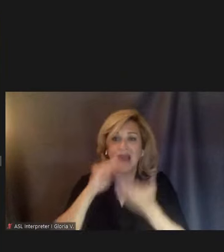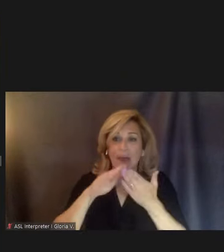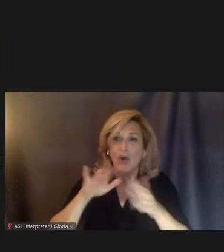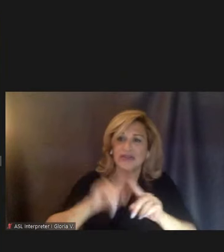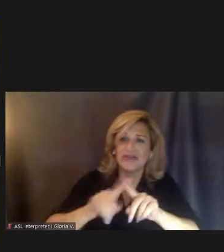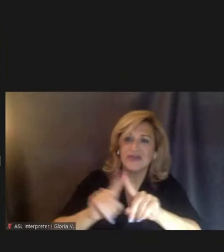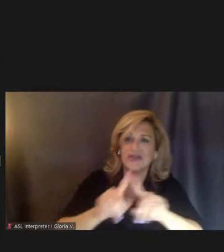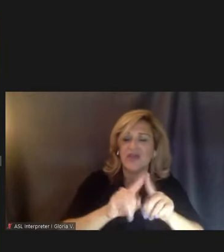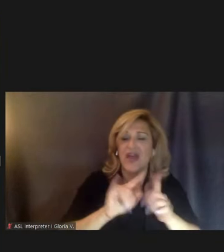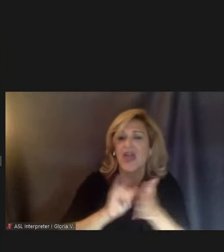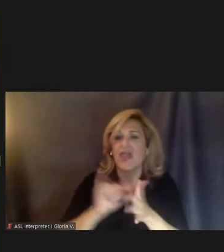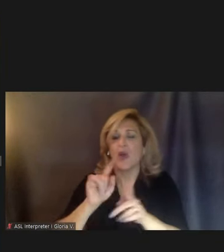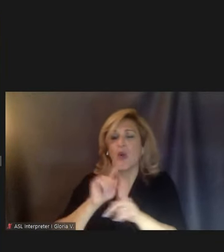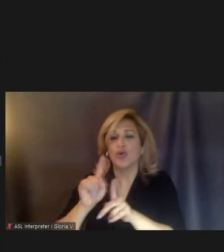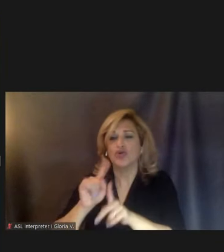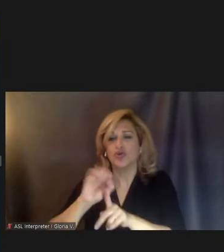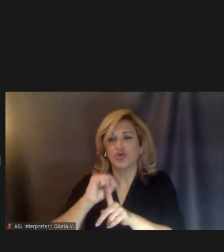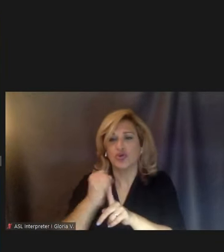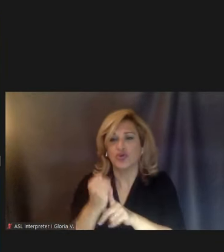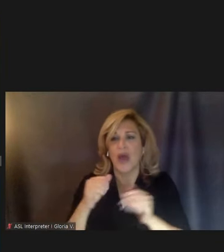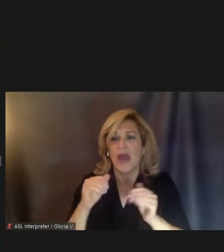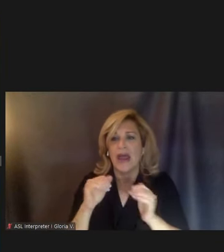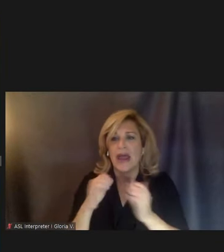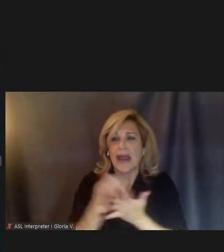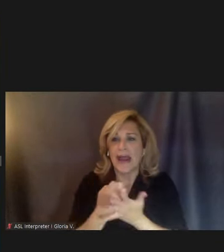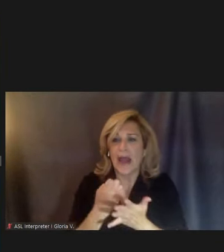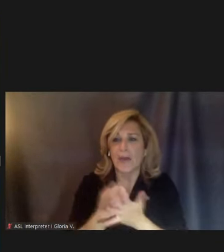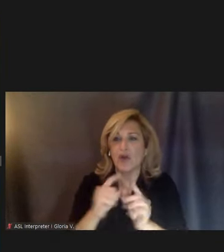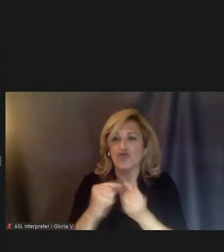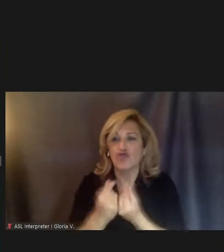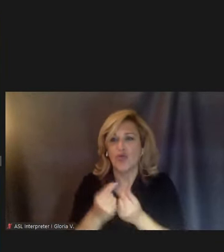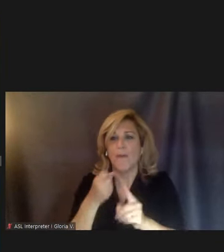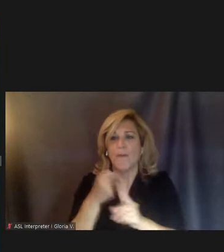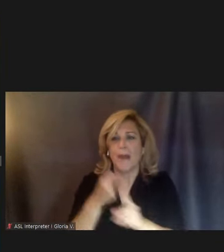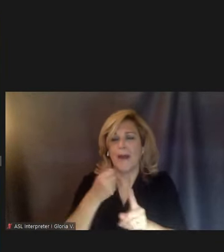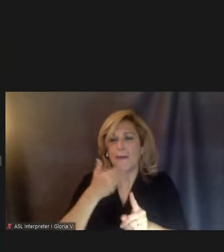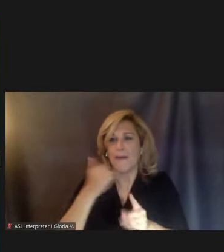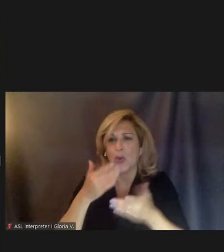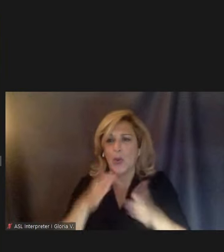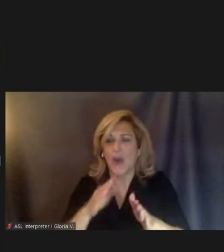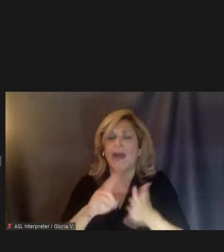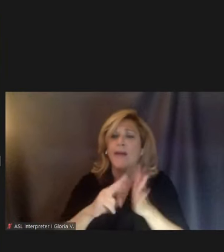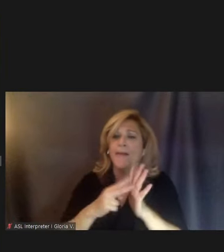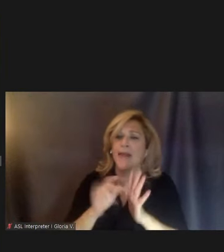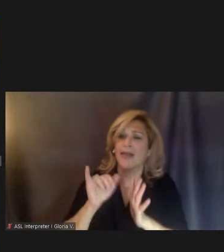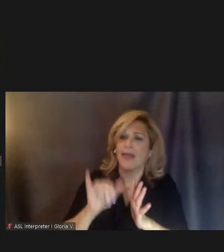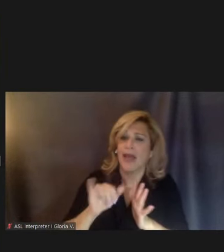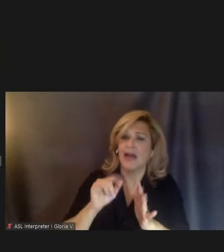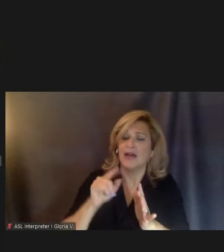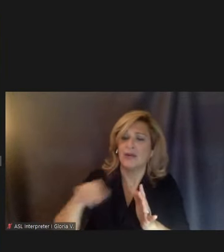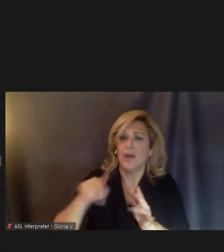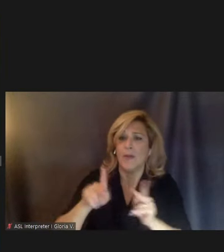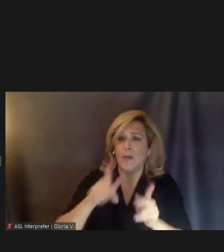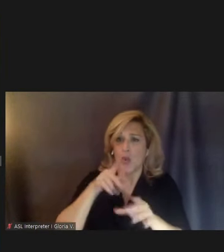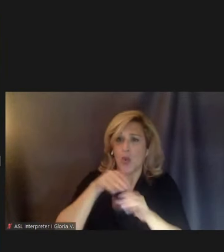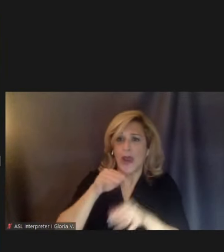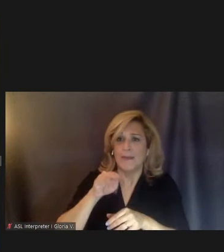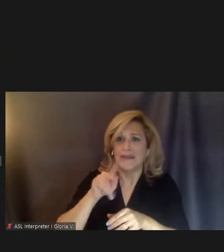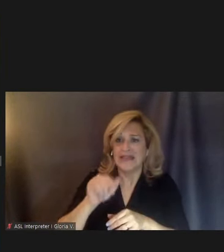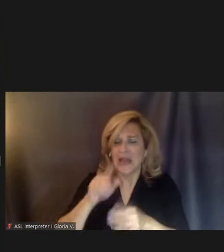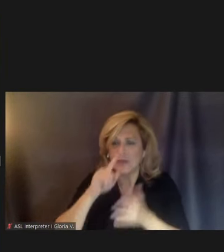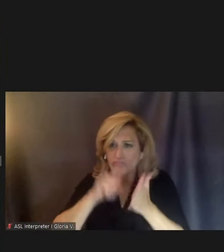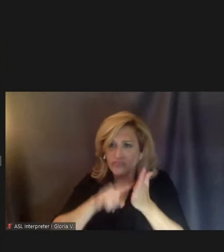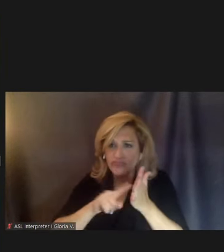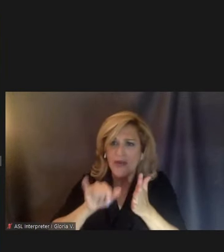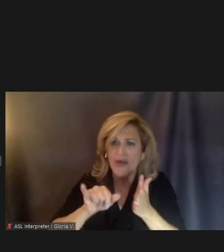different socioeconomic groups in different ways. The MTA and our elected officials should consider mitigation, but only where the need to avoid